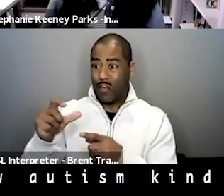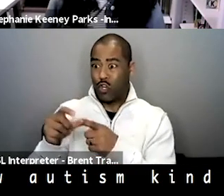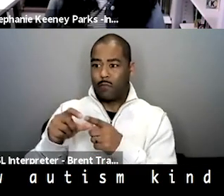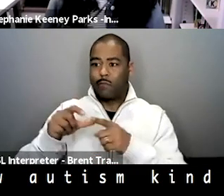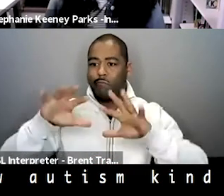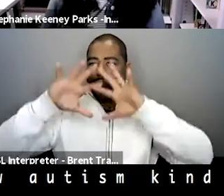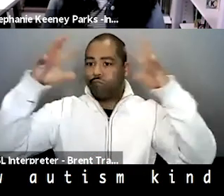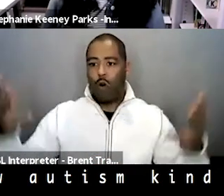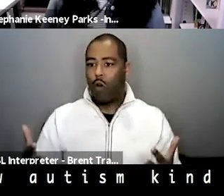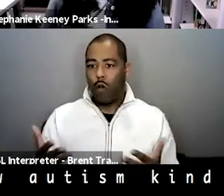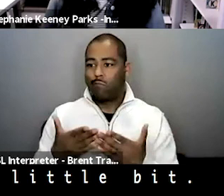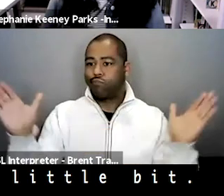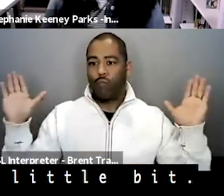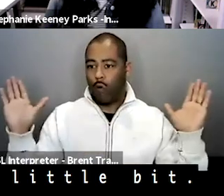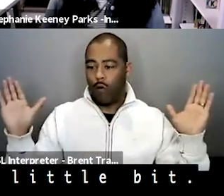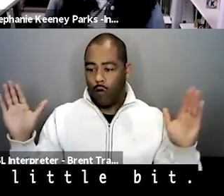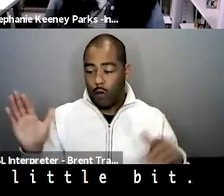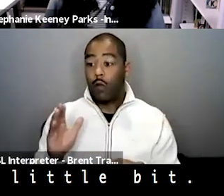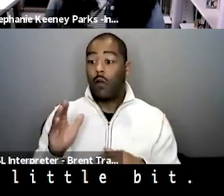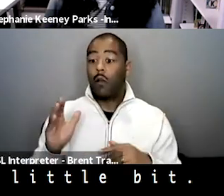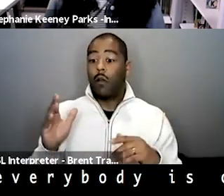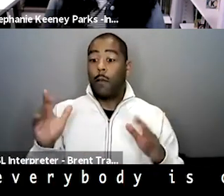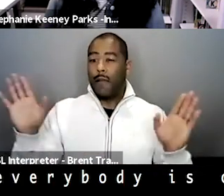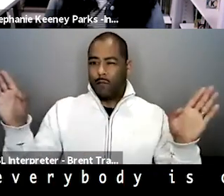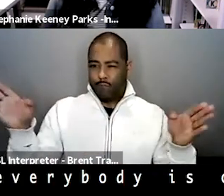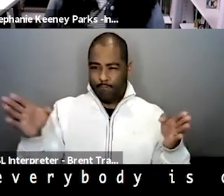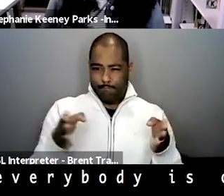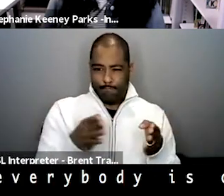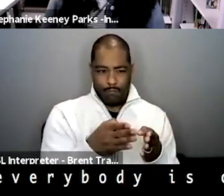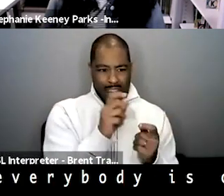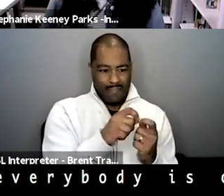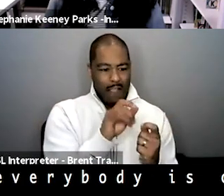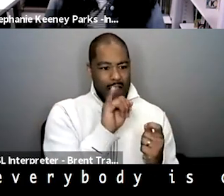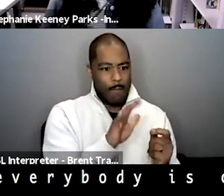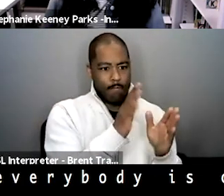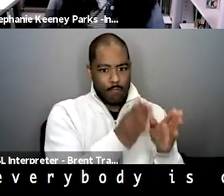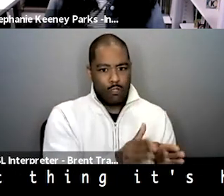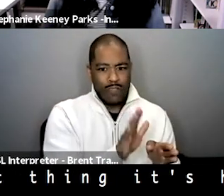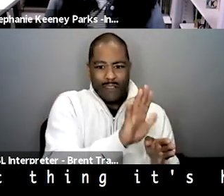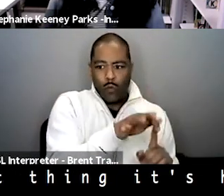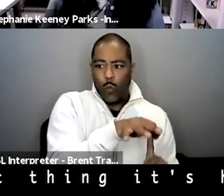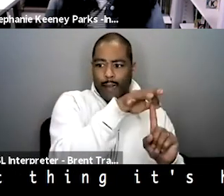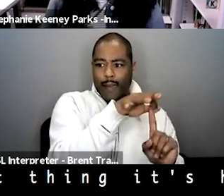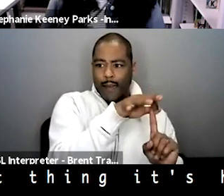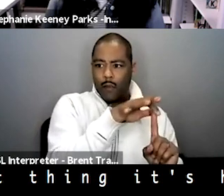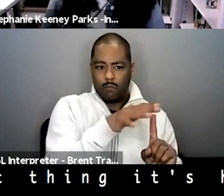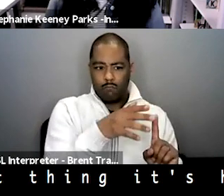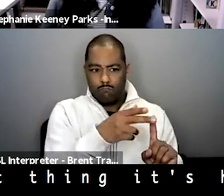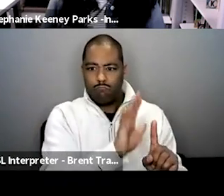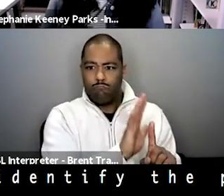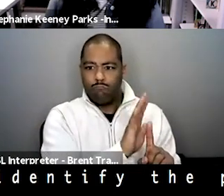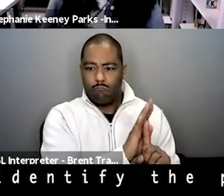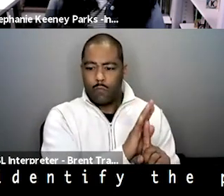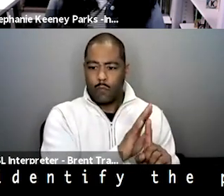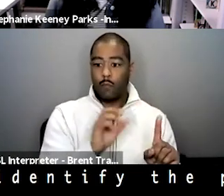who don't know autism kind of clarify a little bit, and that when everybody's all called the same exact